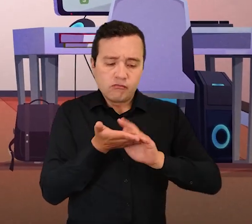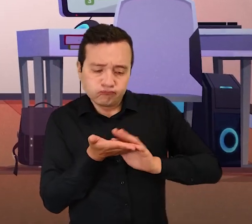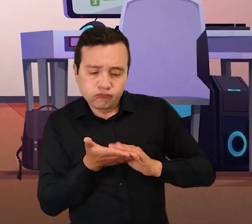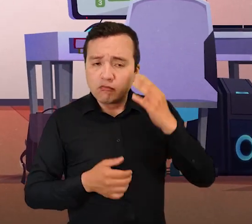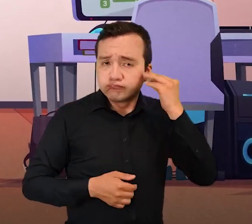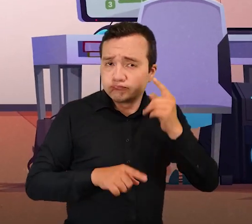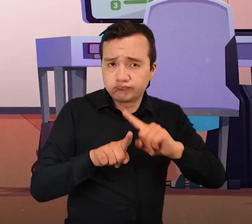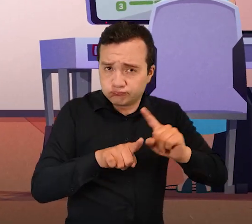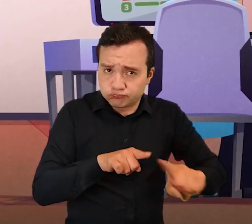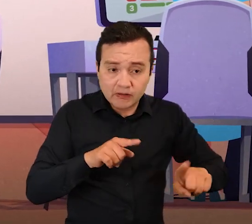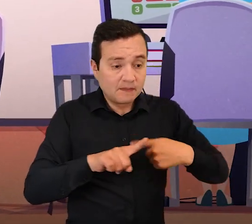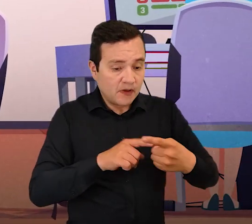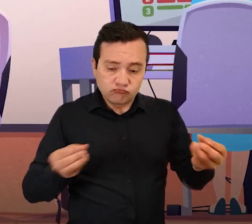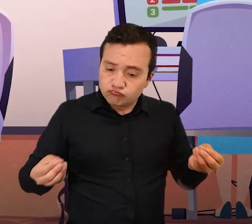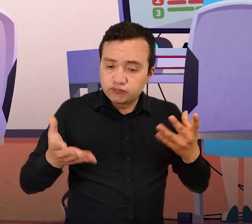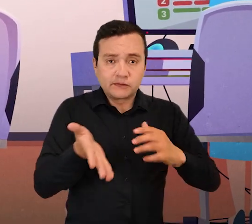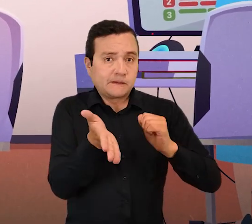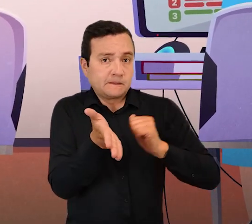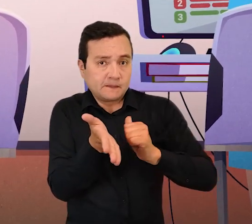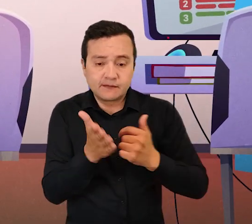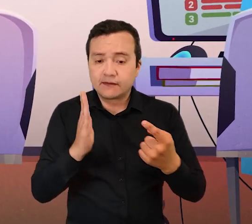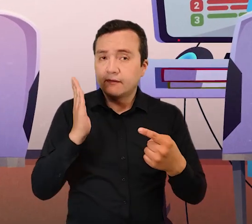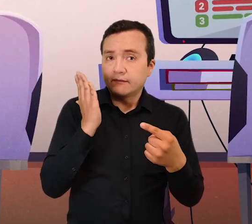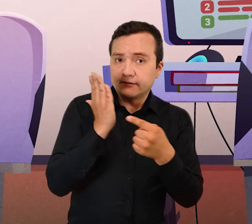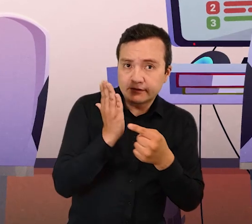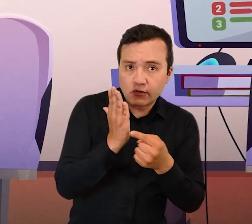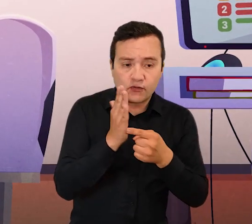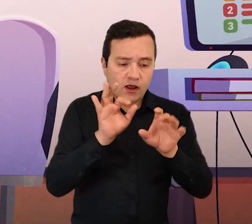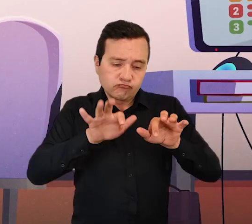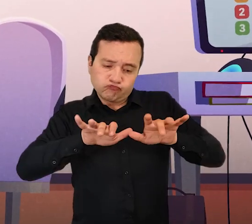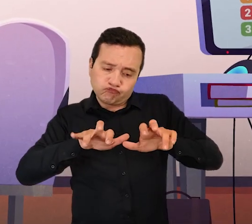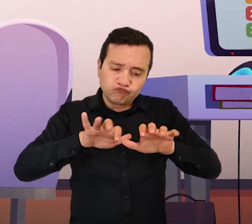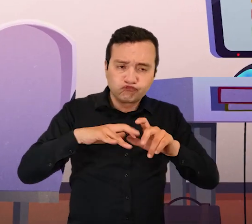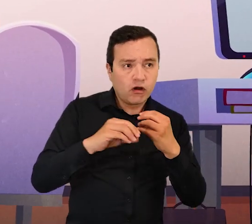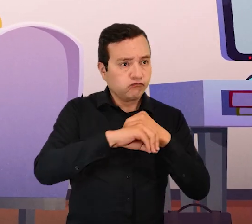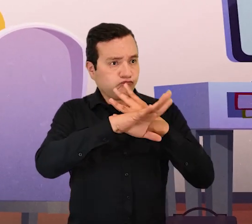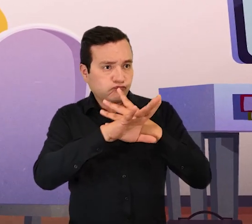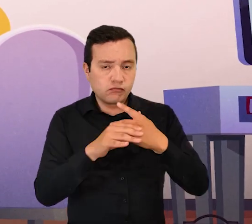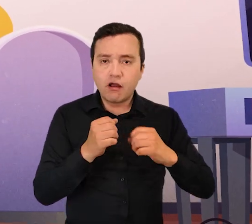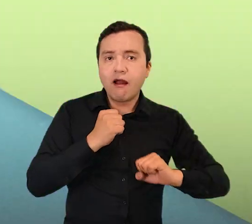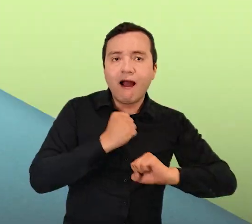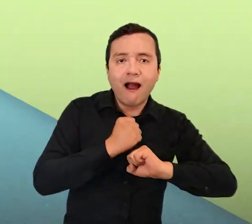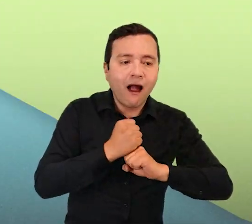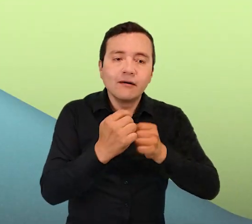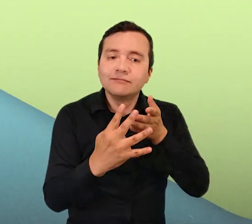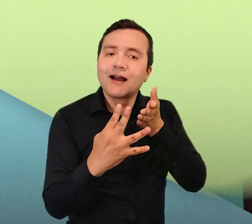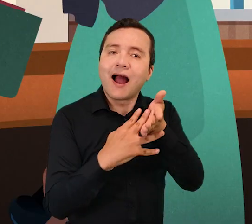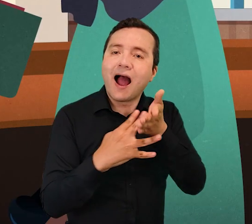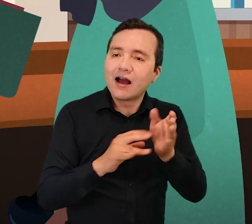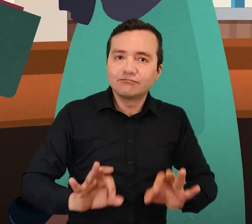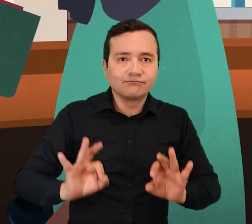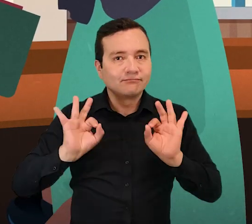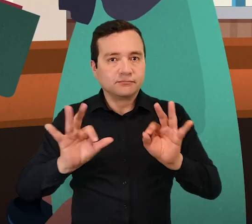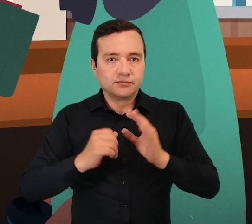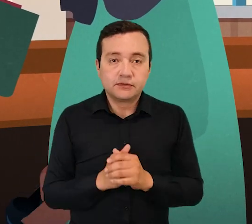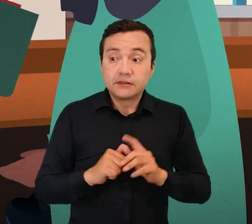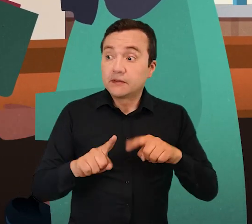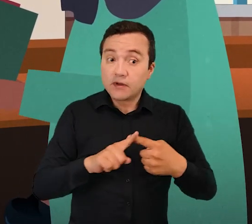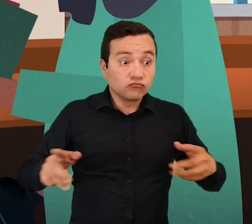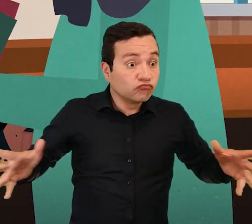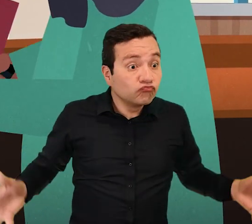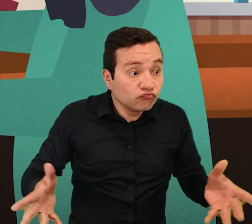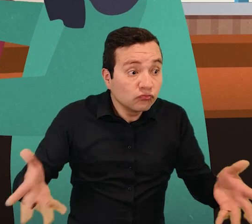Implement accessible materials, technological and digital media that support the educational process. Promote accessibility